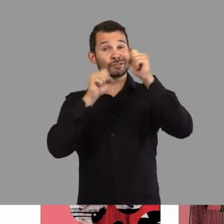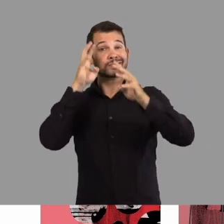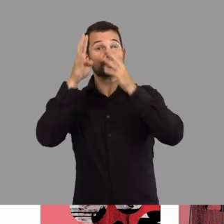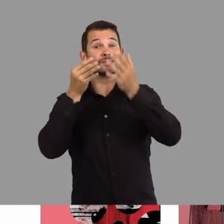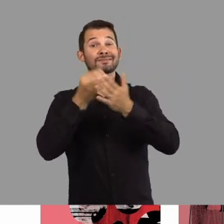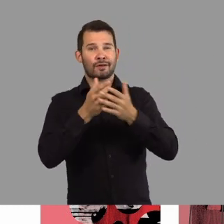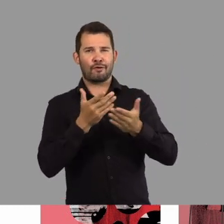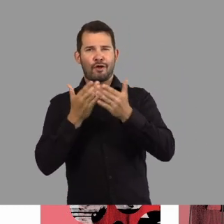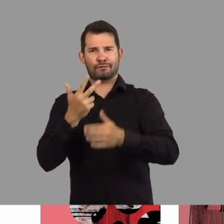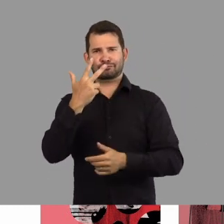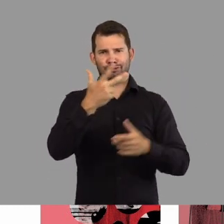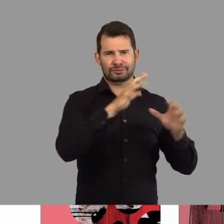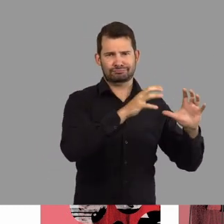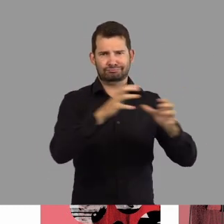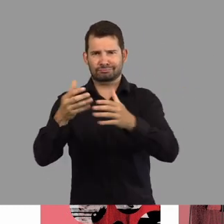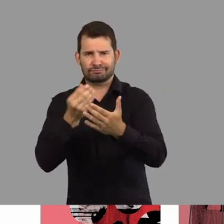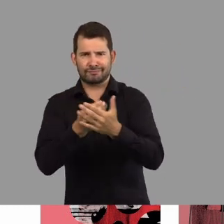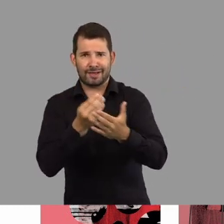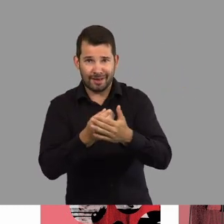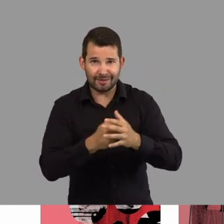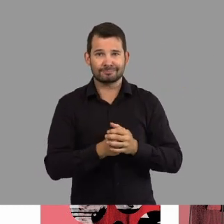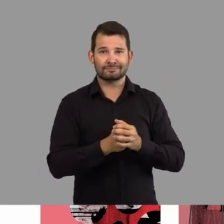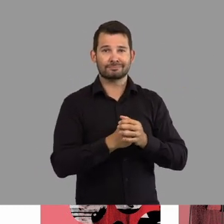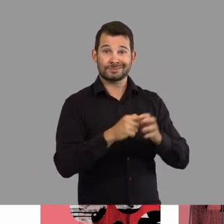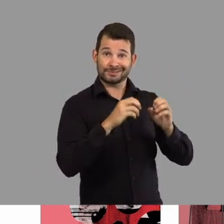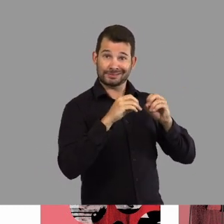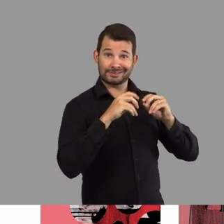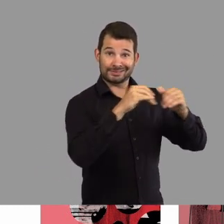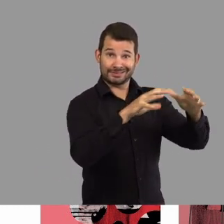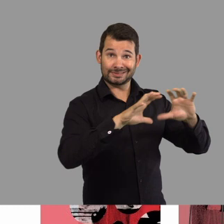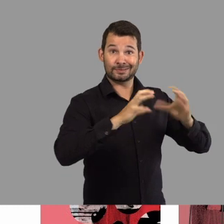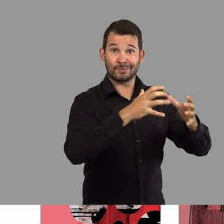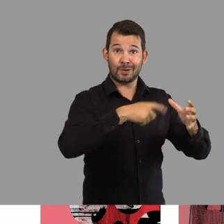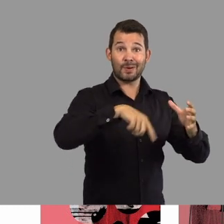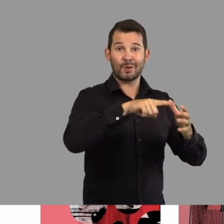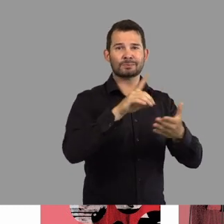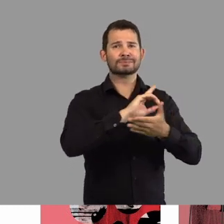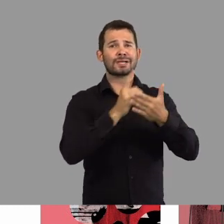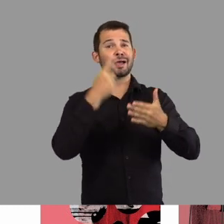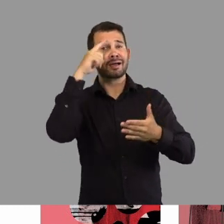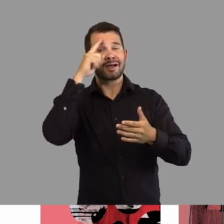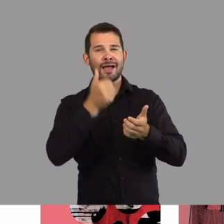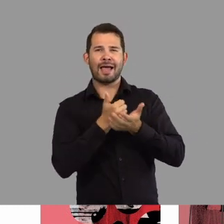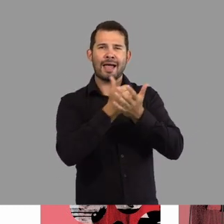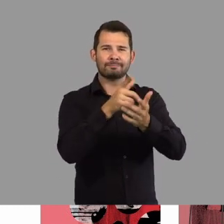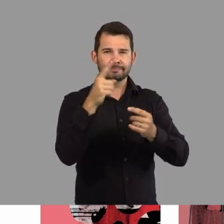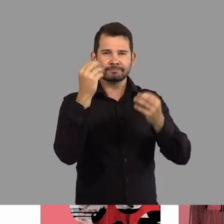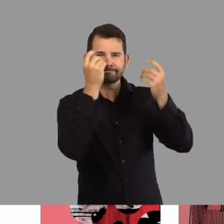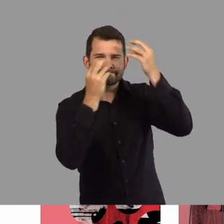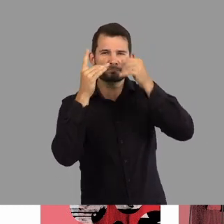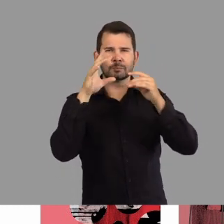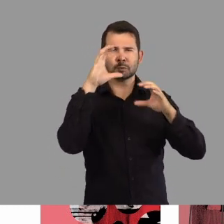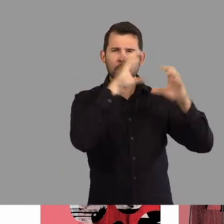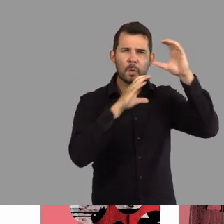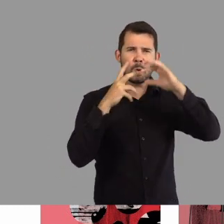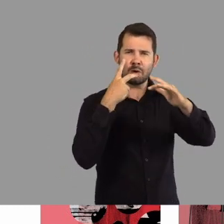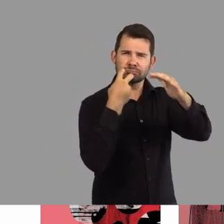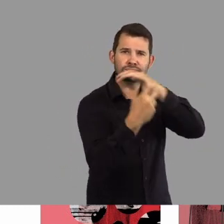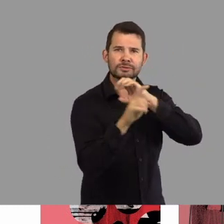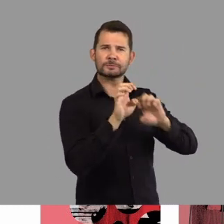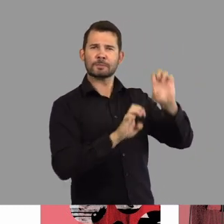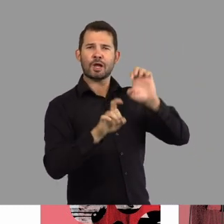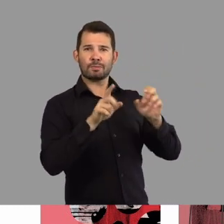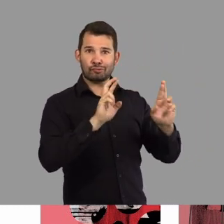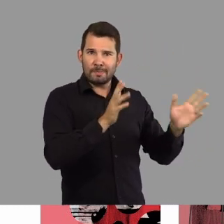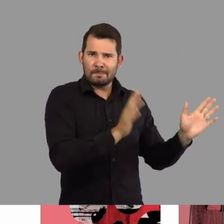sector, the Strategic Innovation Fund offers three main funding components. The seed component is designed to help you